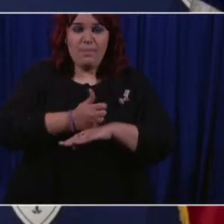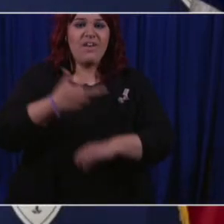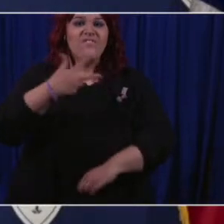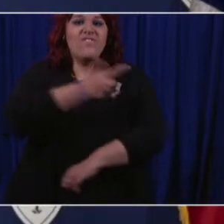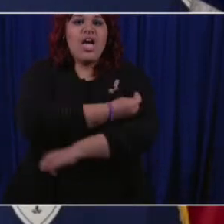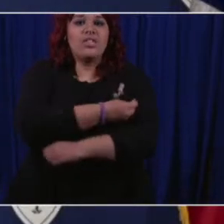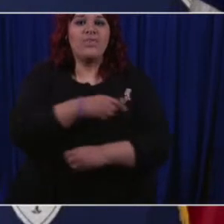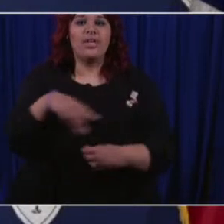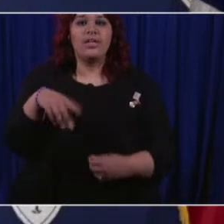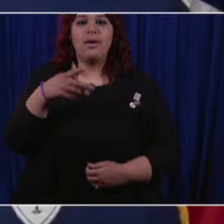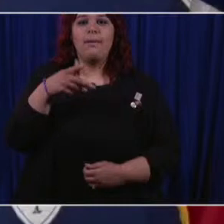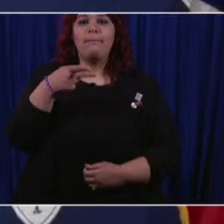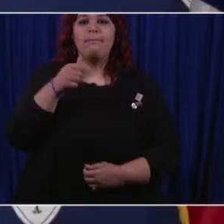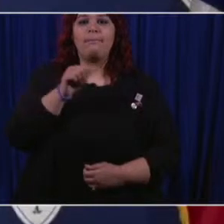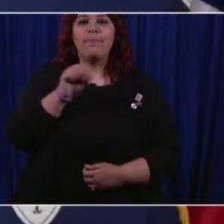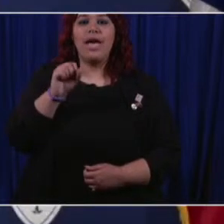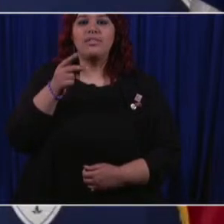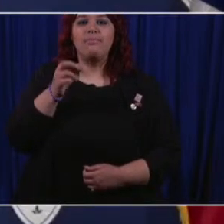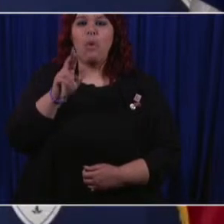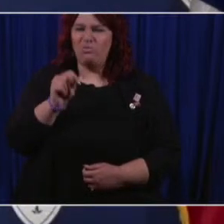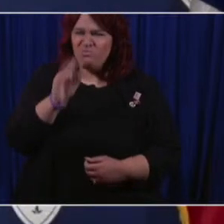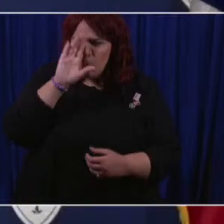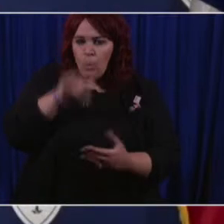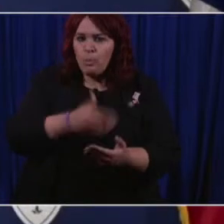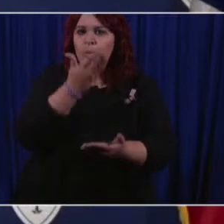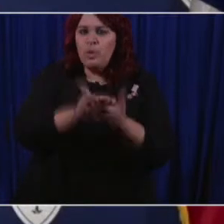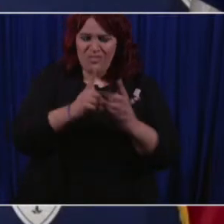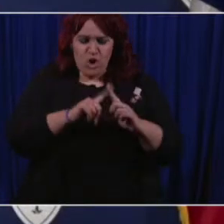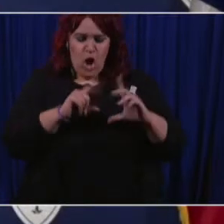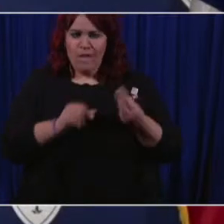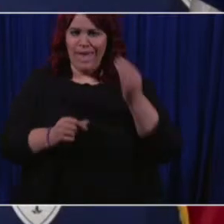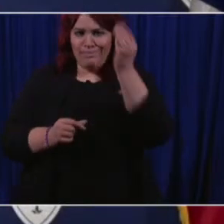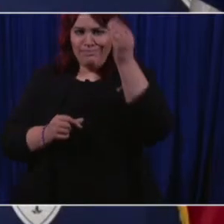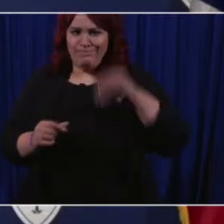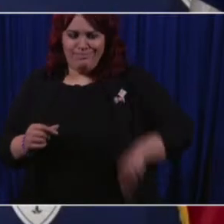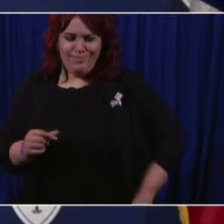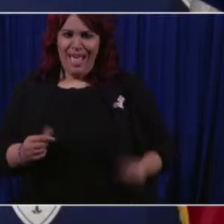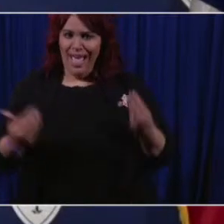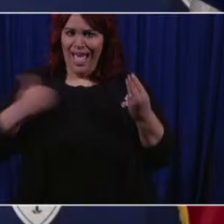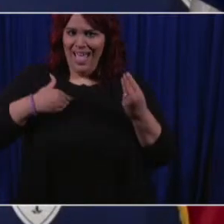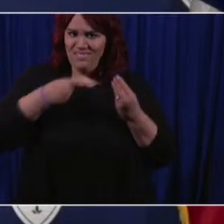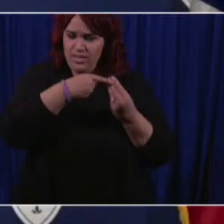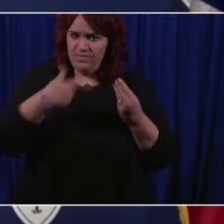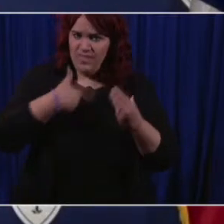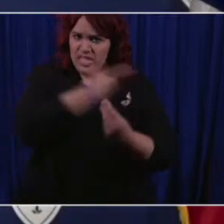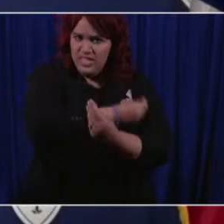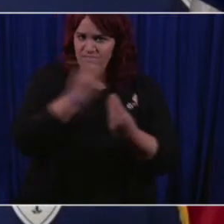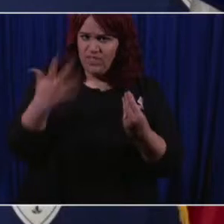the state take if a significant portion doesn't want it?